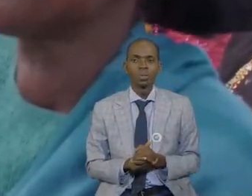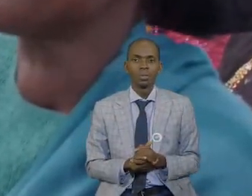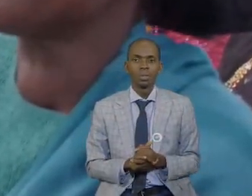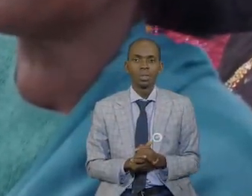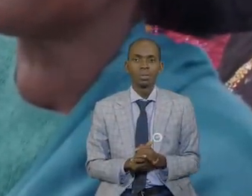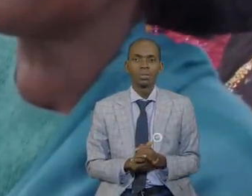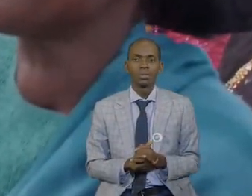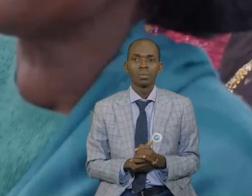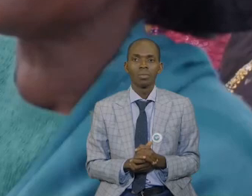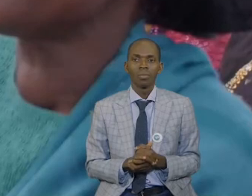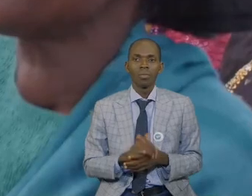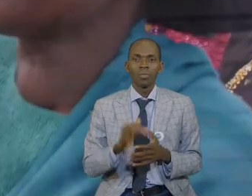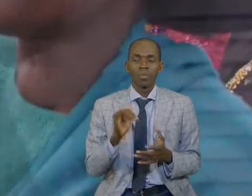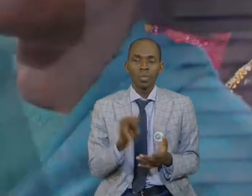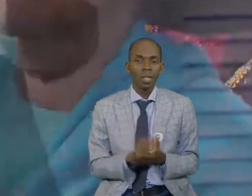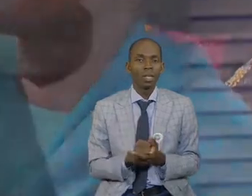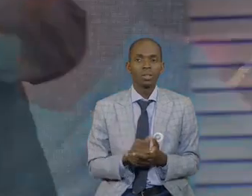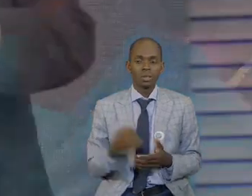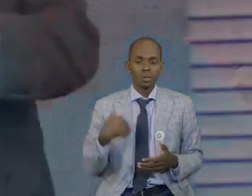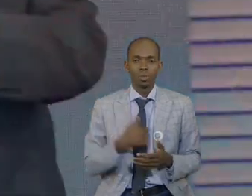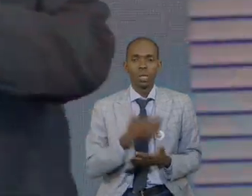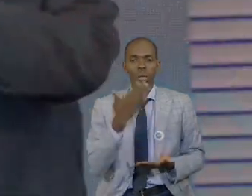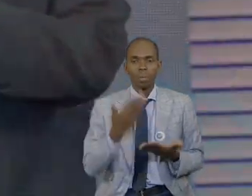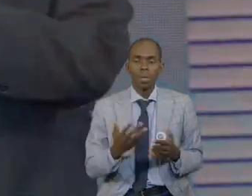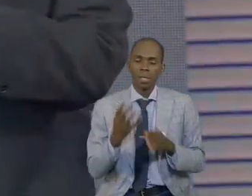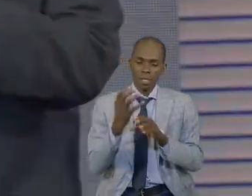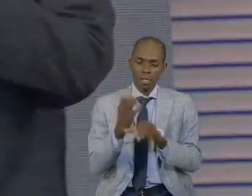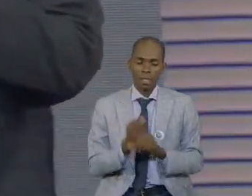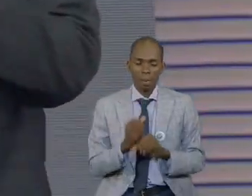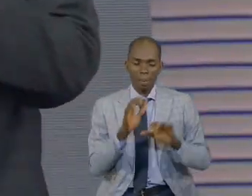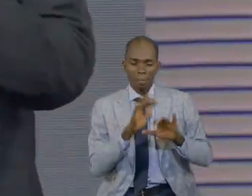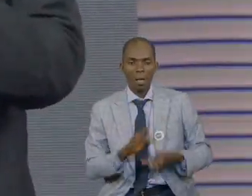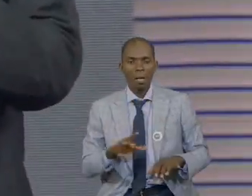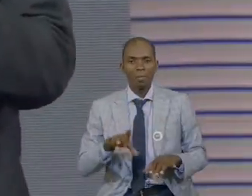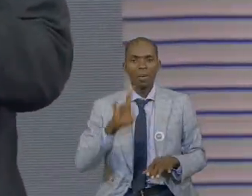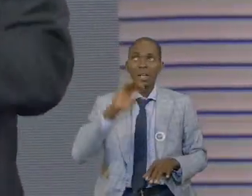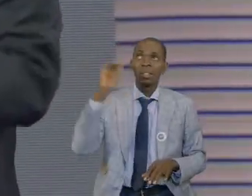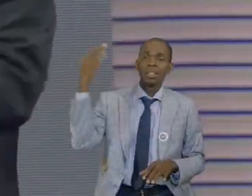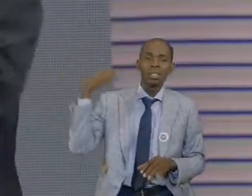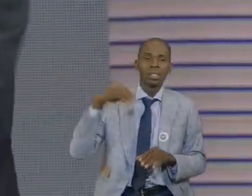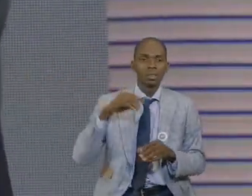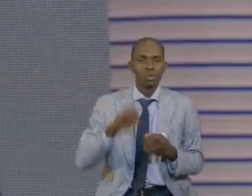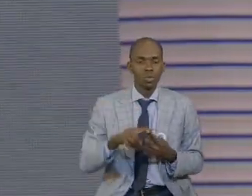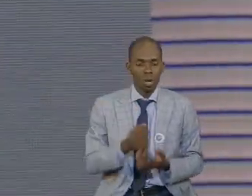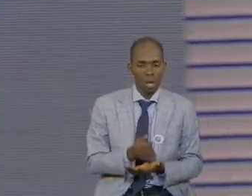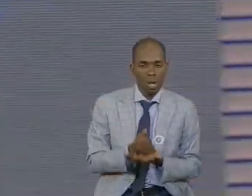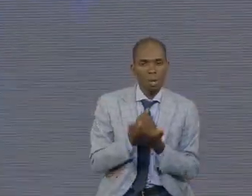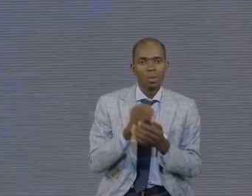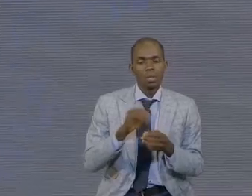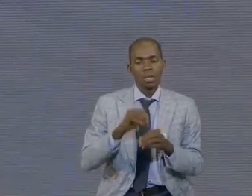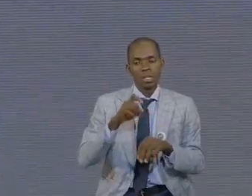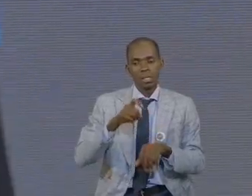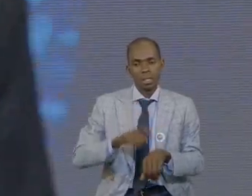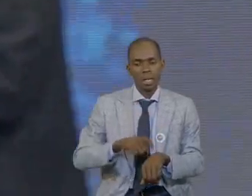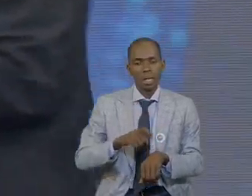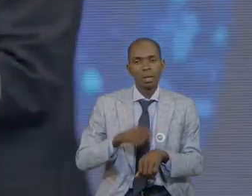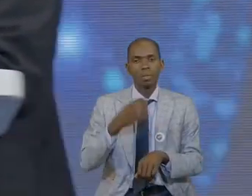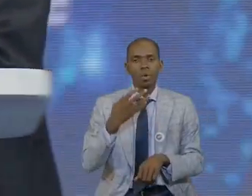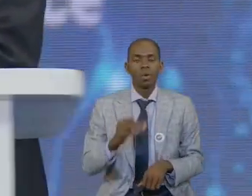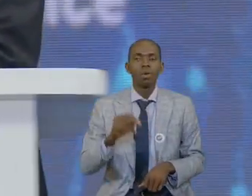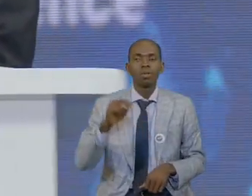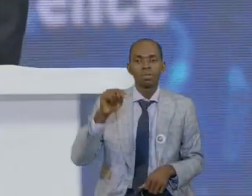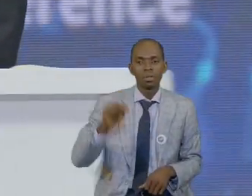That we may obtain mercy and find grace to help in the time of need.